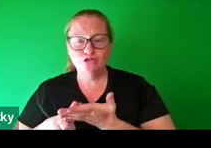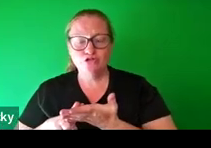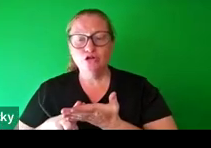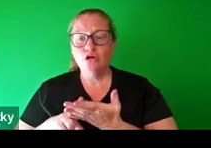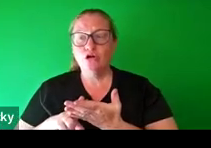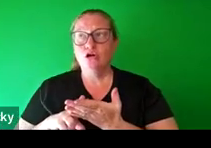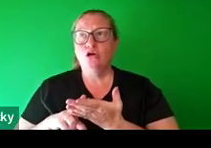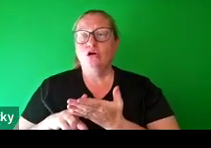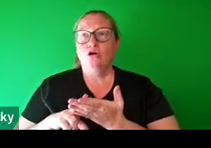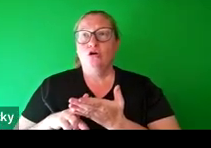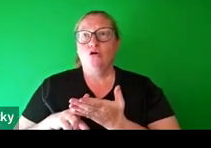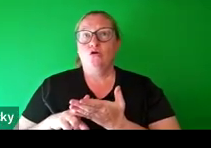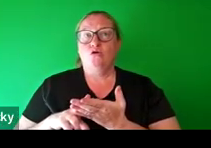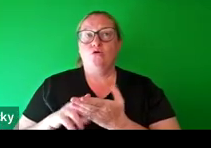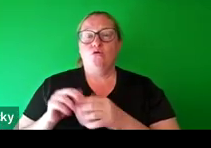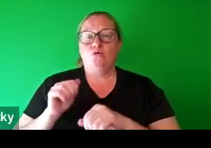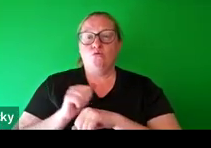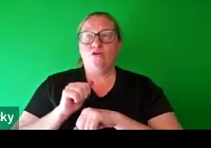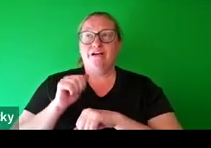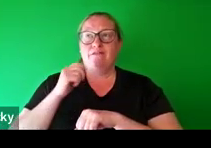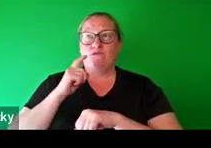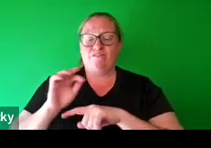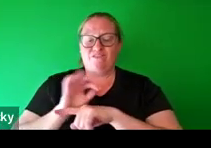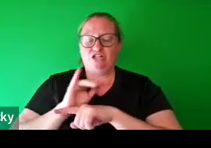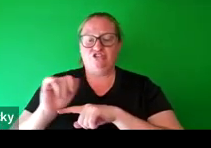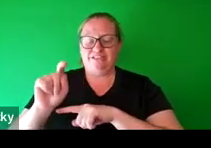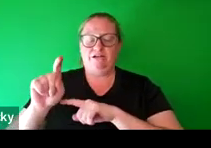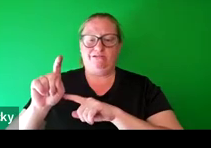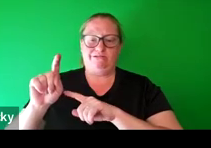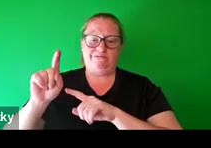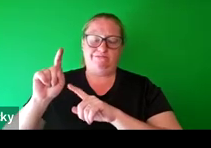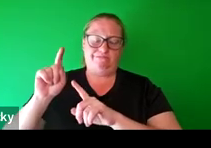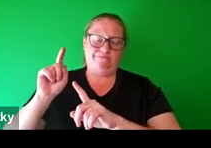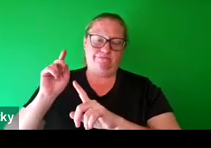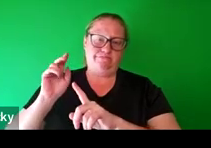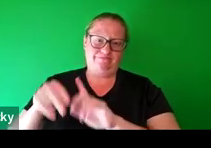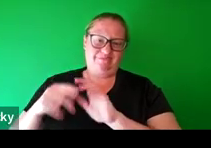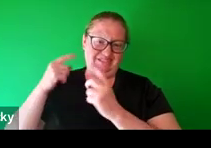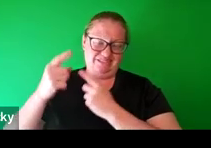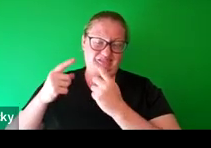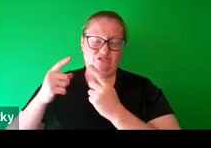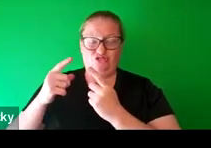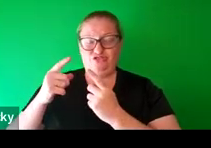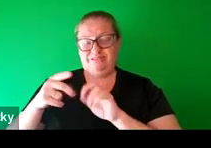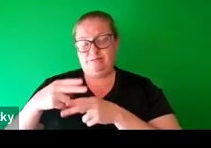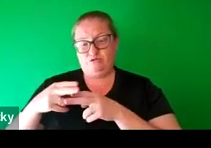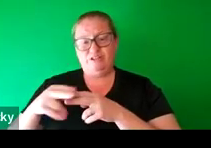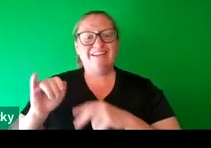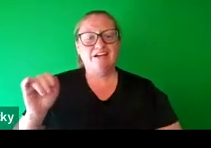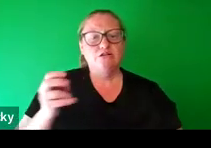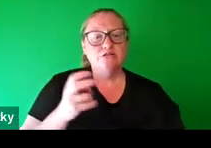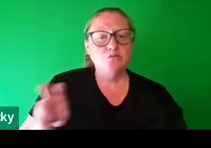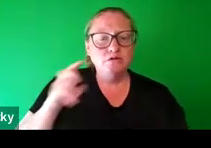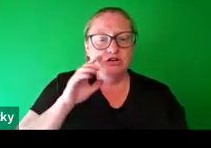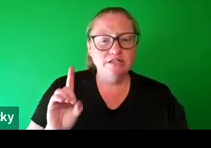are at this point deemed temporary, like transition of the ERP. There is a plan with